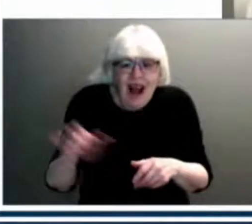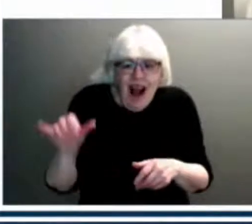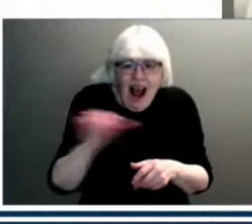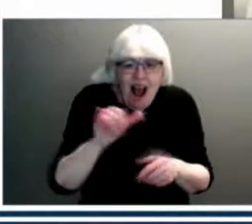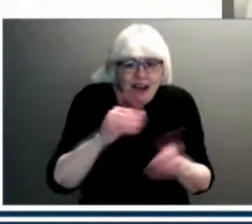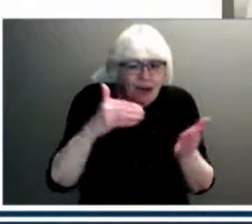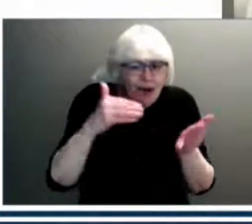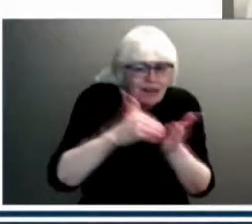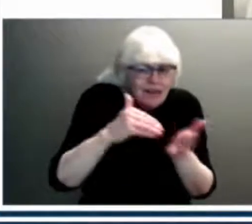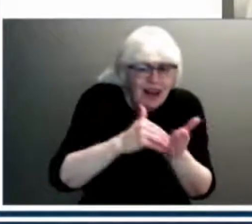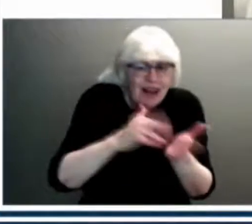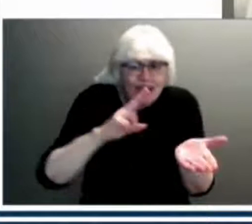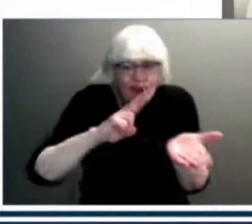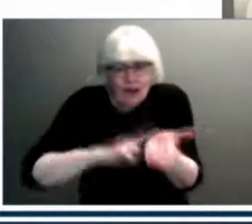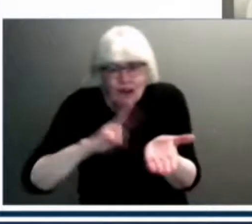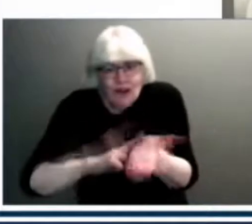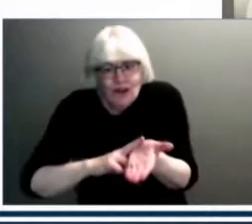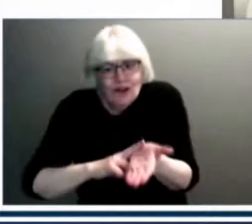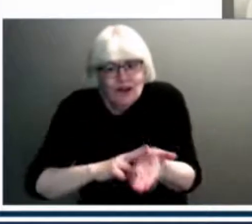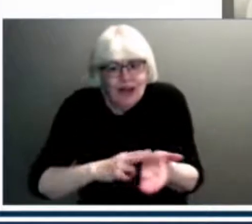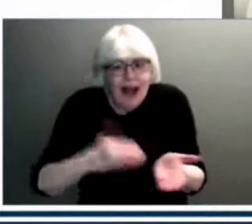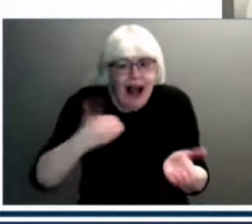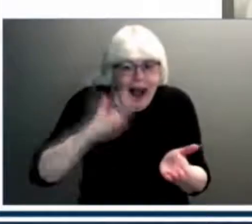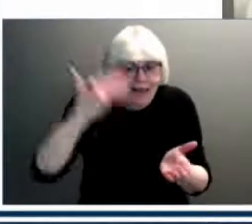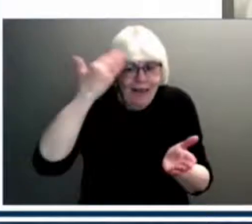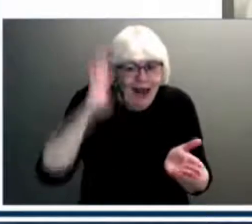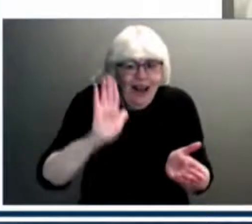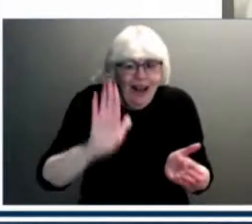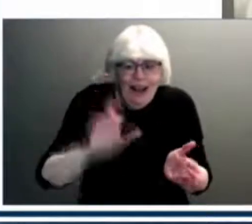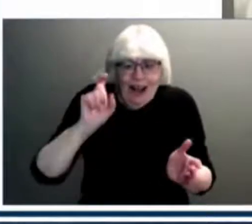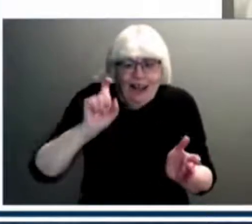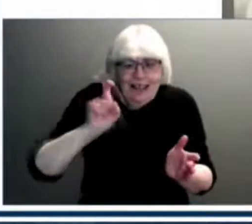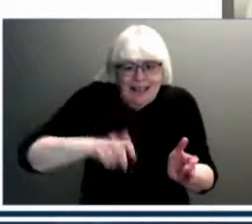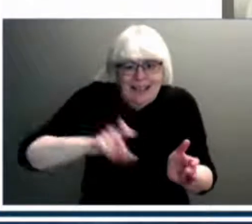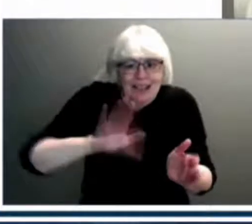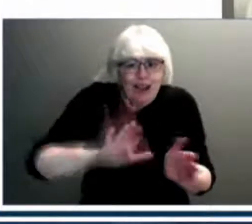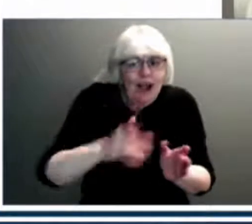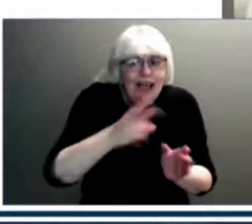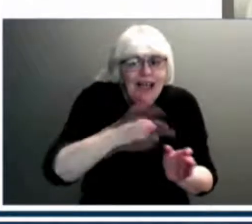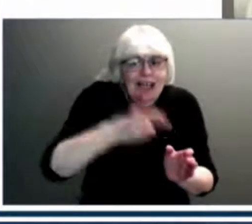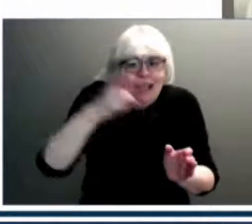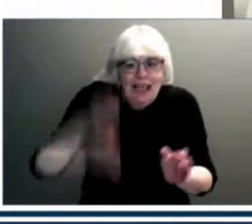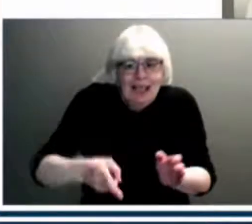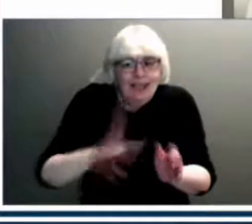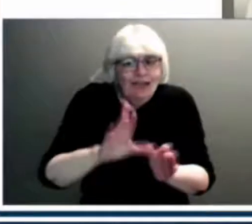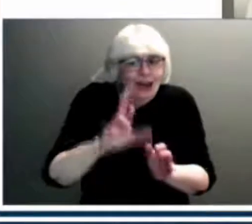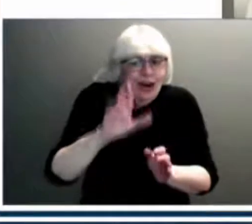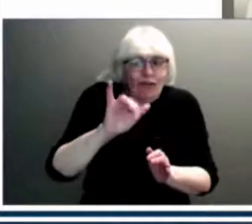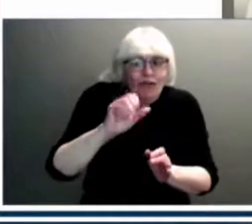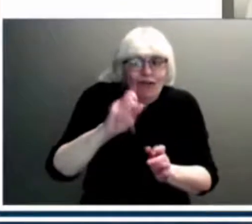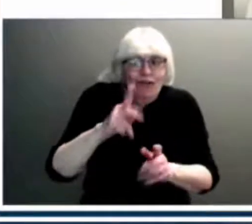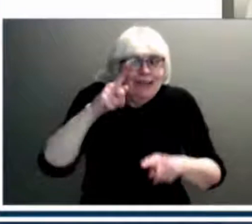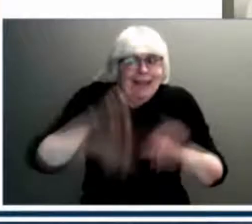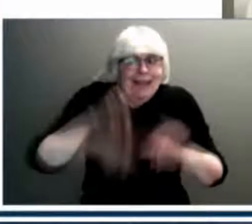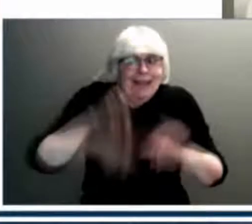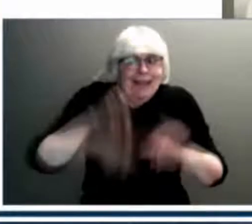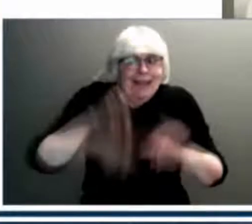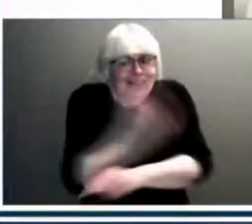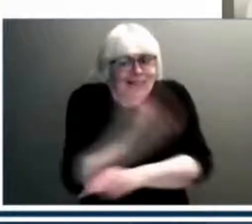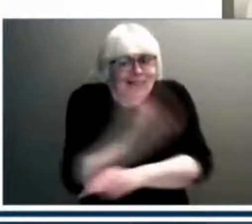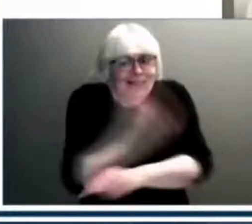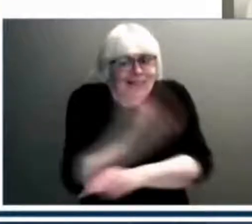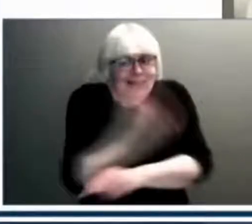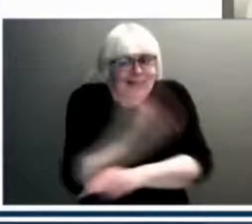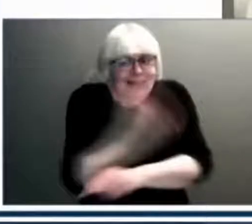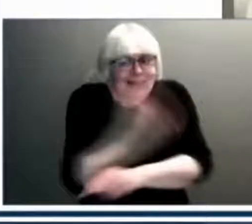history to make them at risk of adverse events from the vaccine, what procedures they're supposed